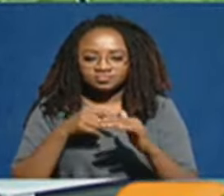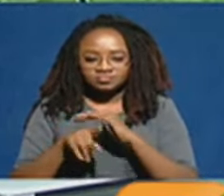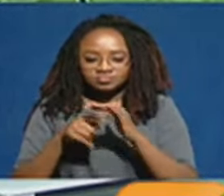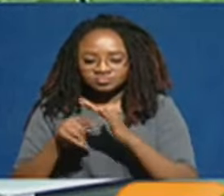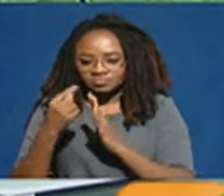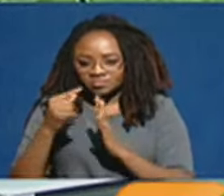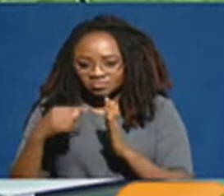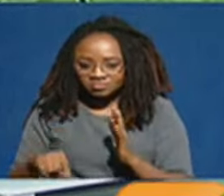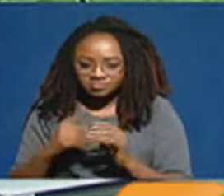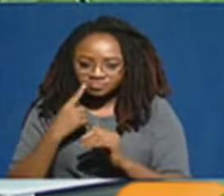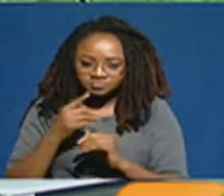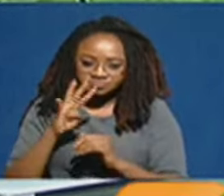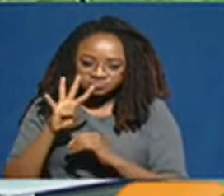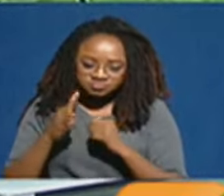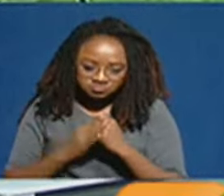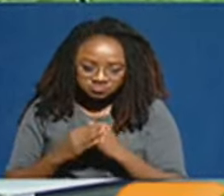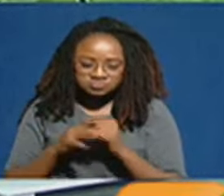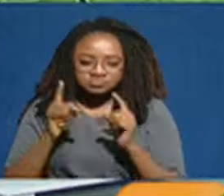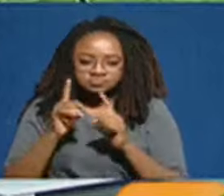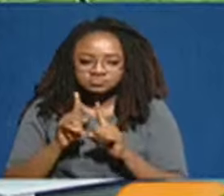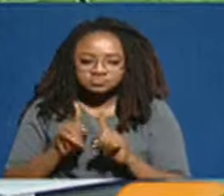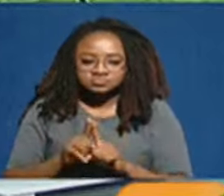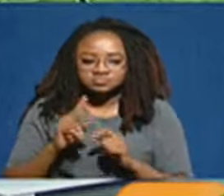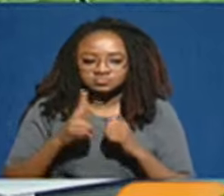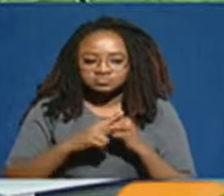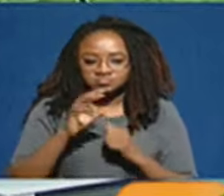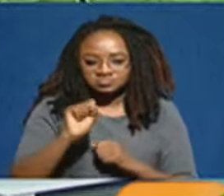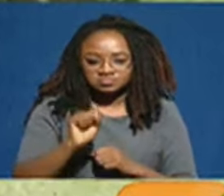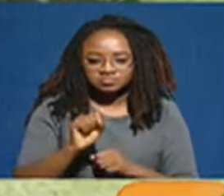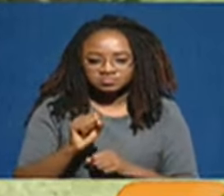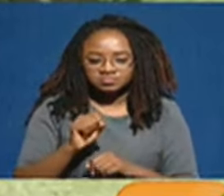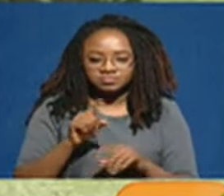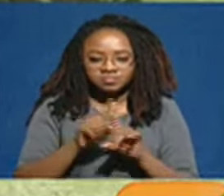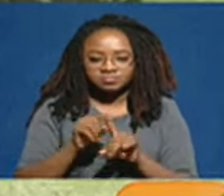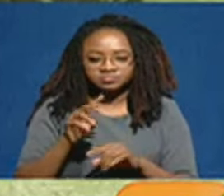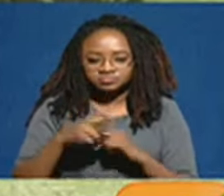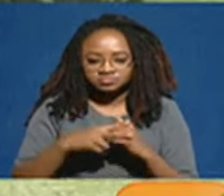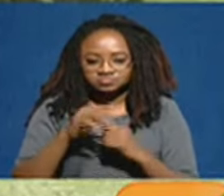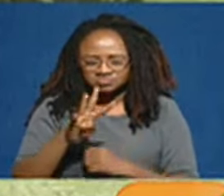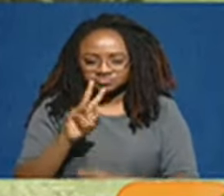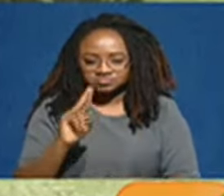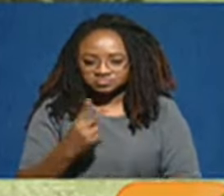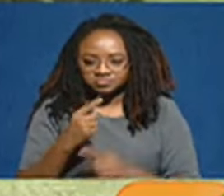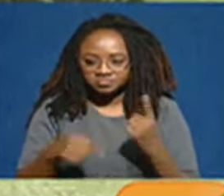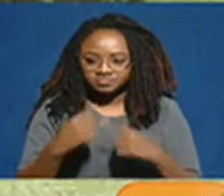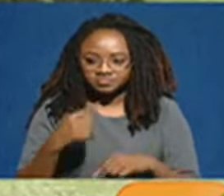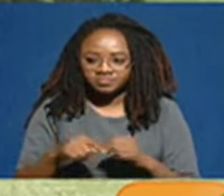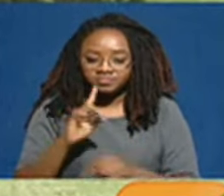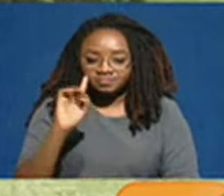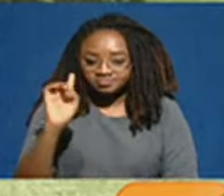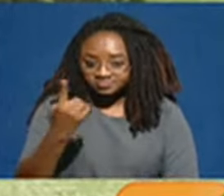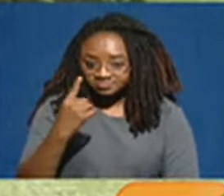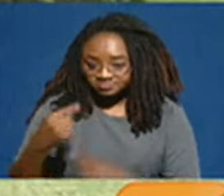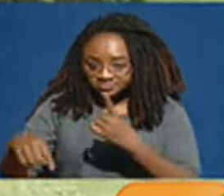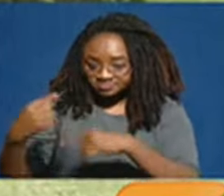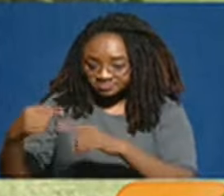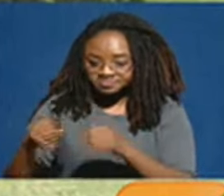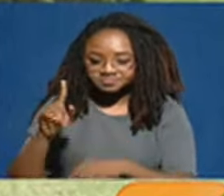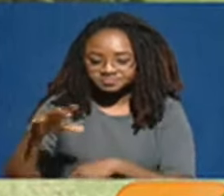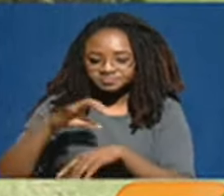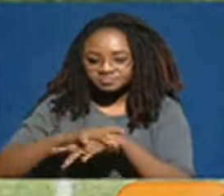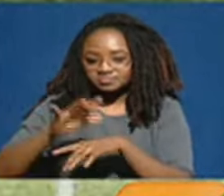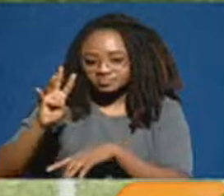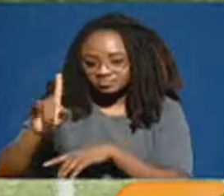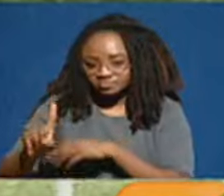from 75 in the first round and 74 in the second round. In round one, Anyien scored 41 and recovered